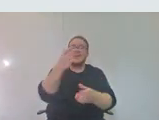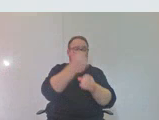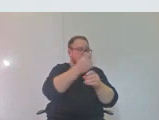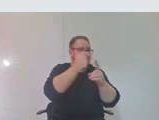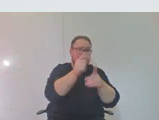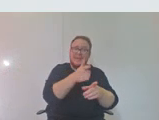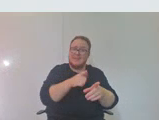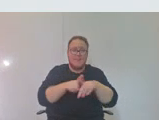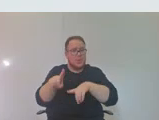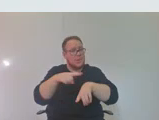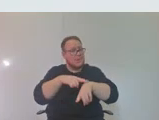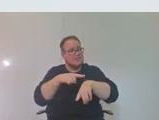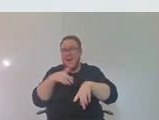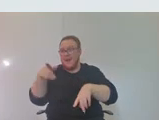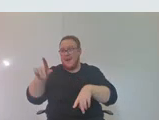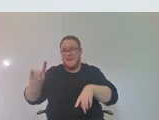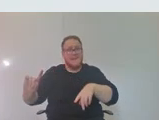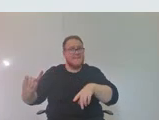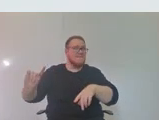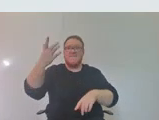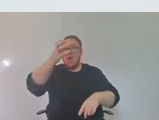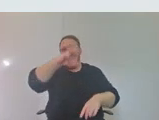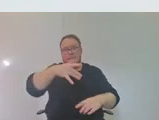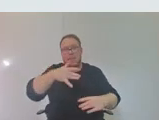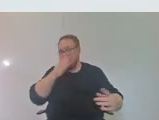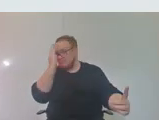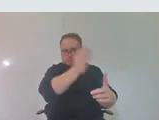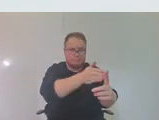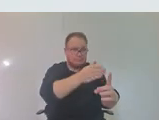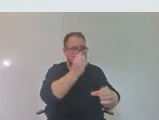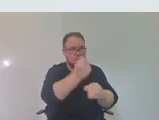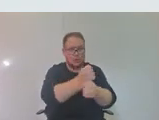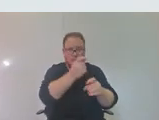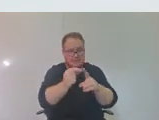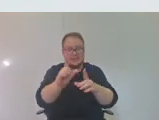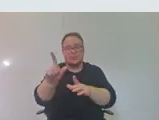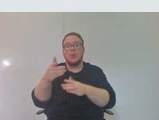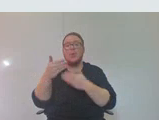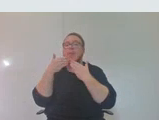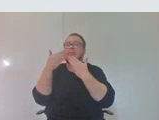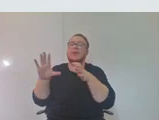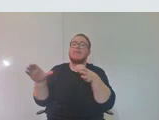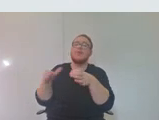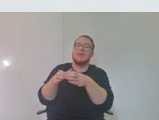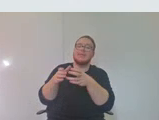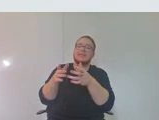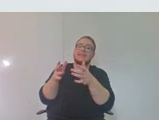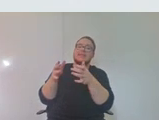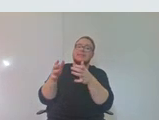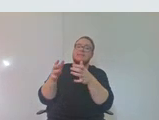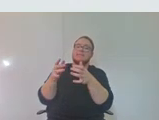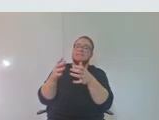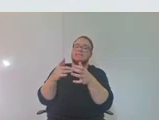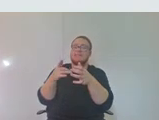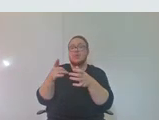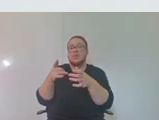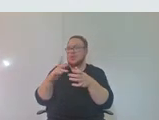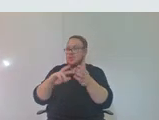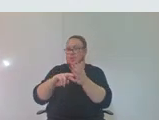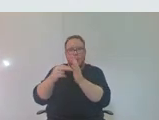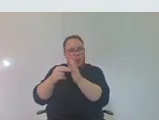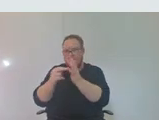patients go to when they need help and support. Thank you for that. Thank you for the team that pulled the seminar together, our